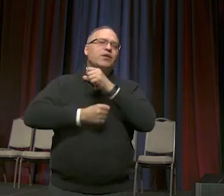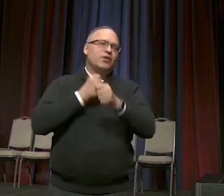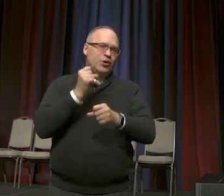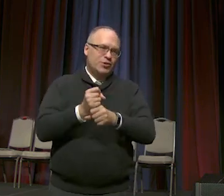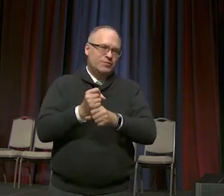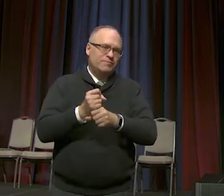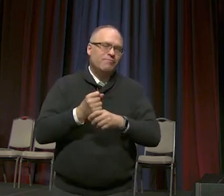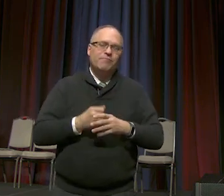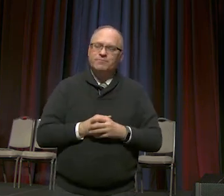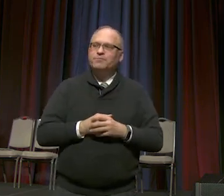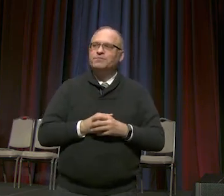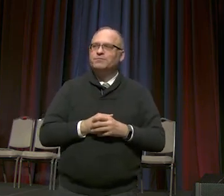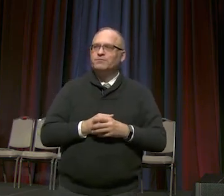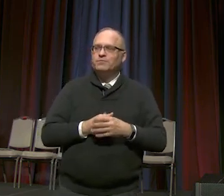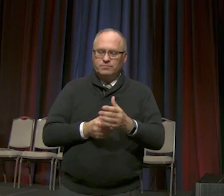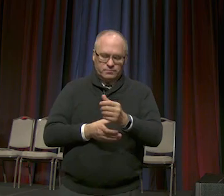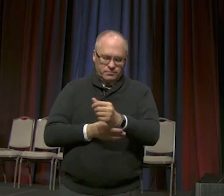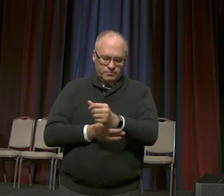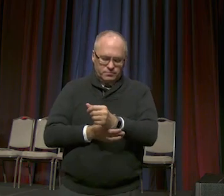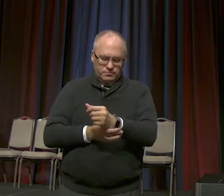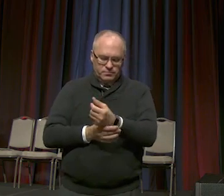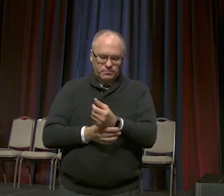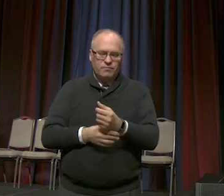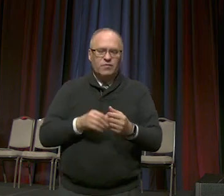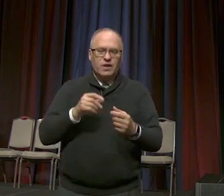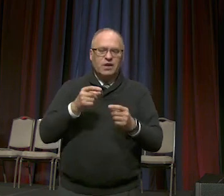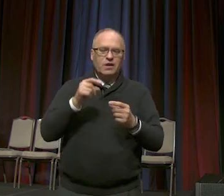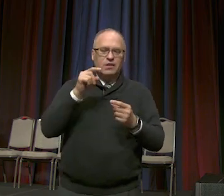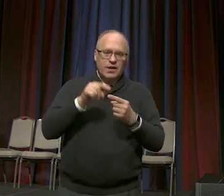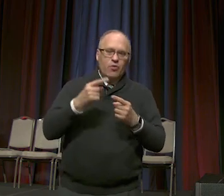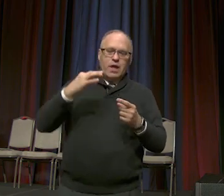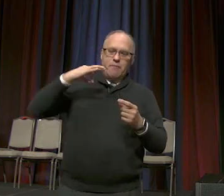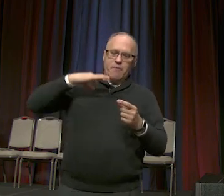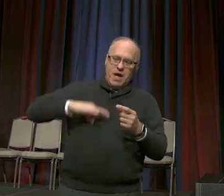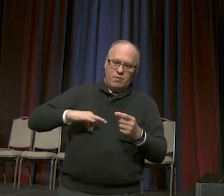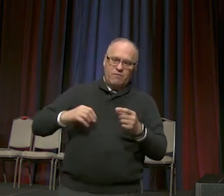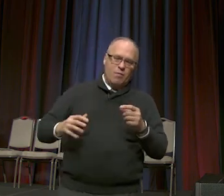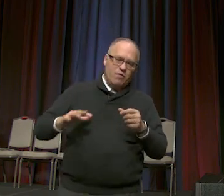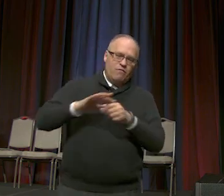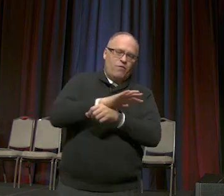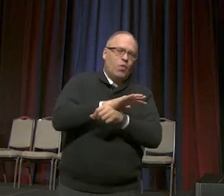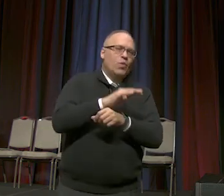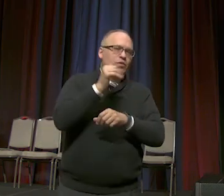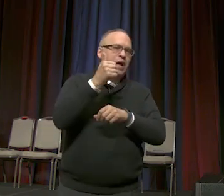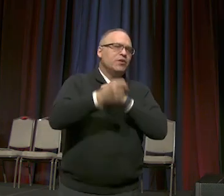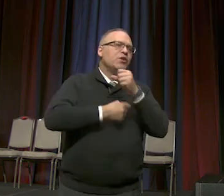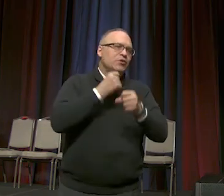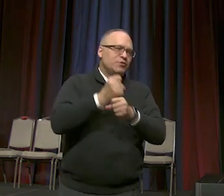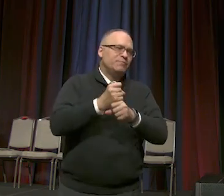period has been, they have benefited from the full 10-year period. Thank you.